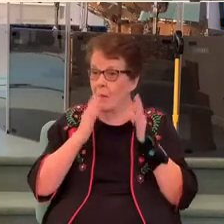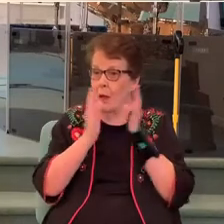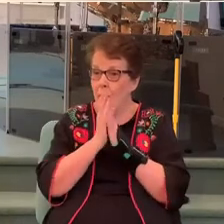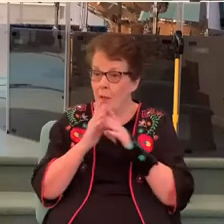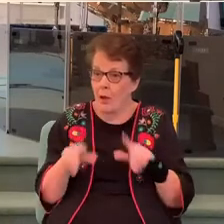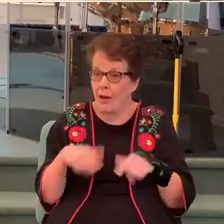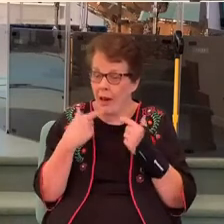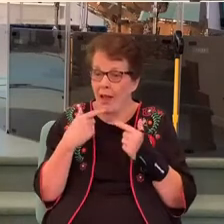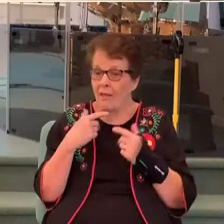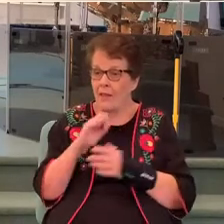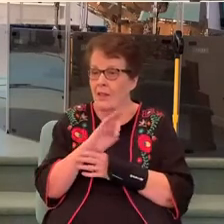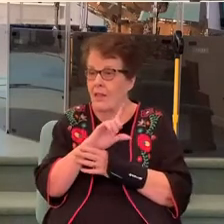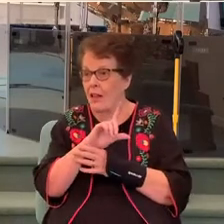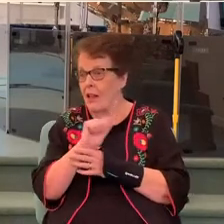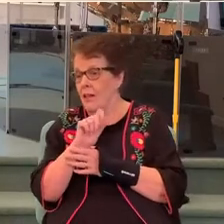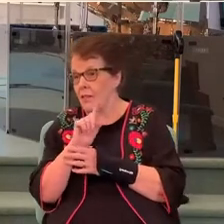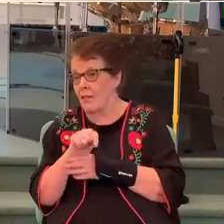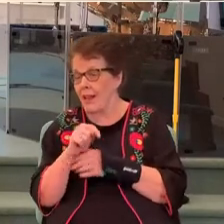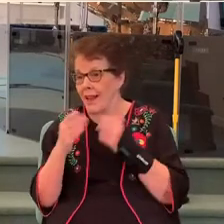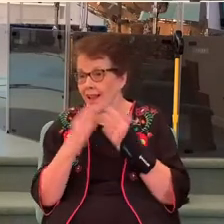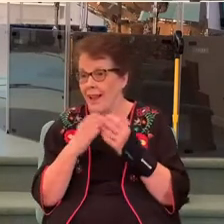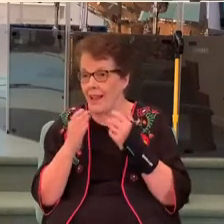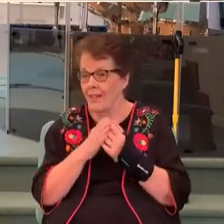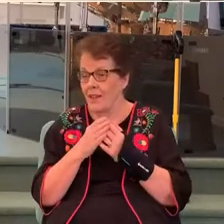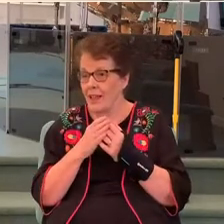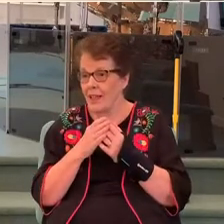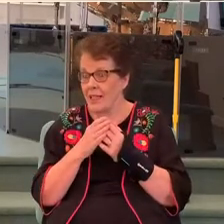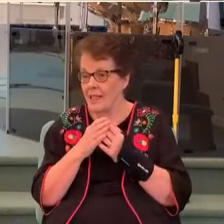I have an easily diagnosable problem.